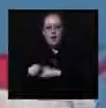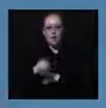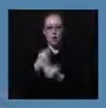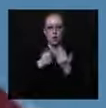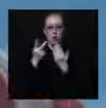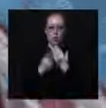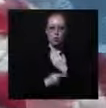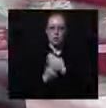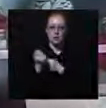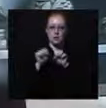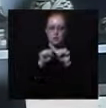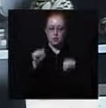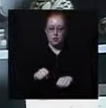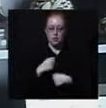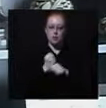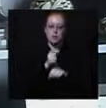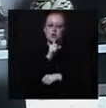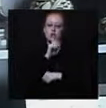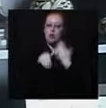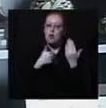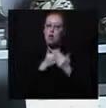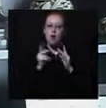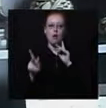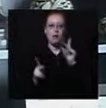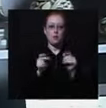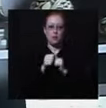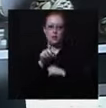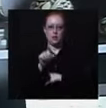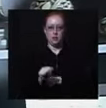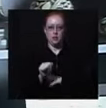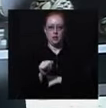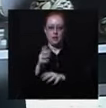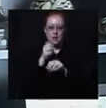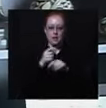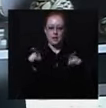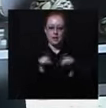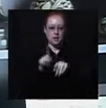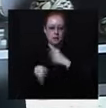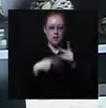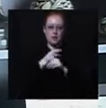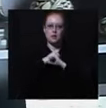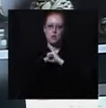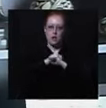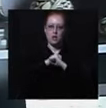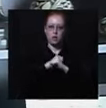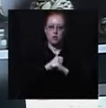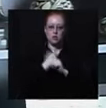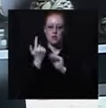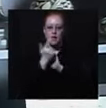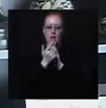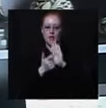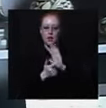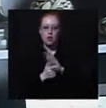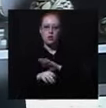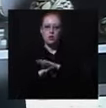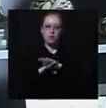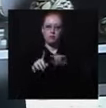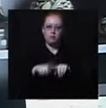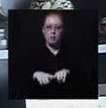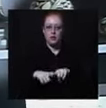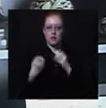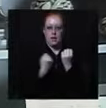programs to our system to ensure that all people with disabilities would receive the same types of protections and legally based